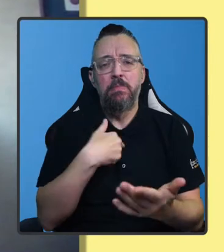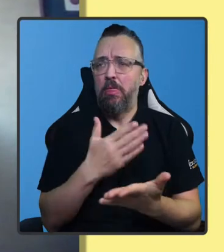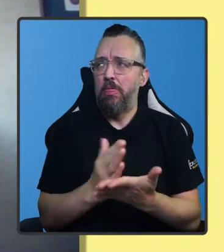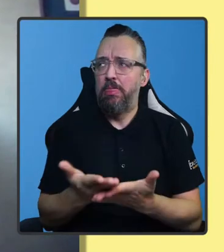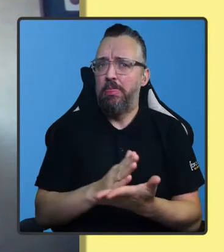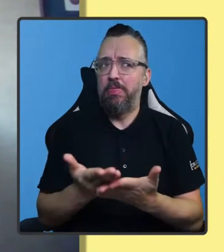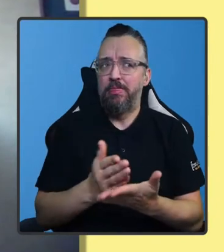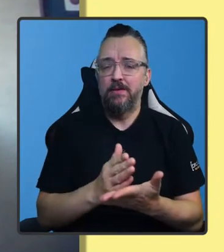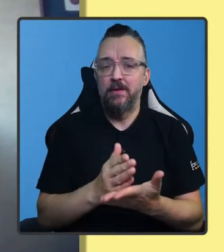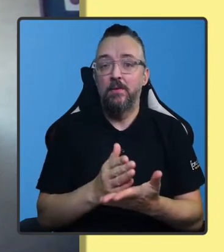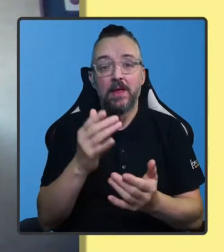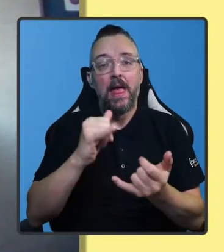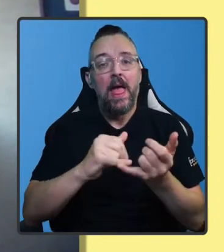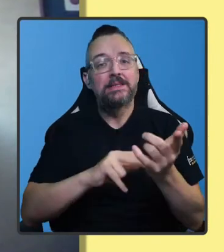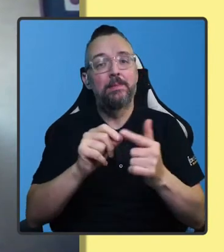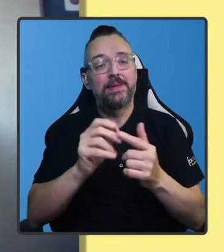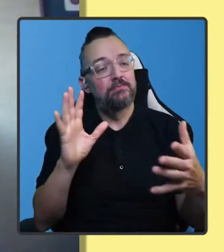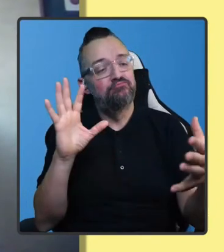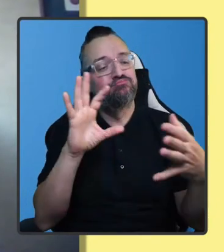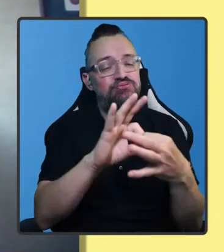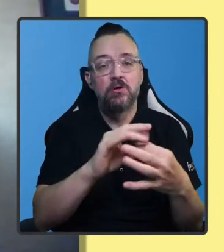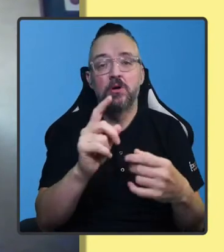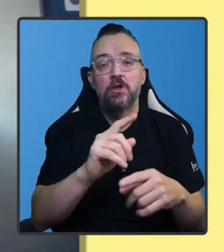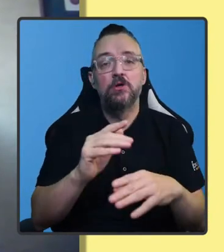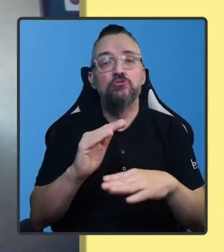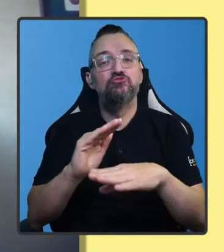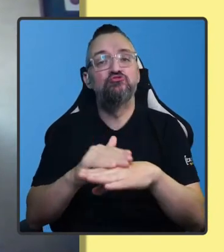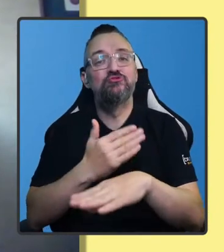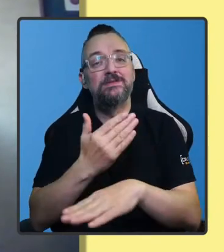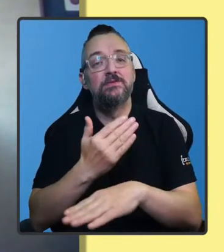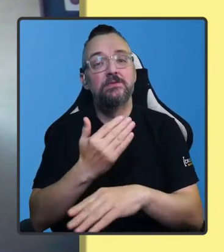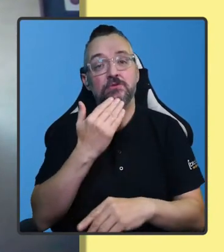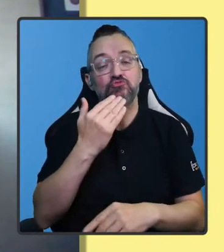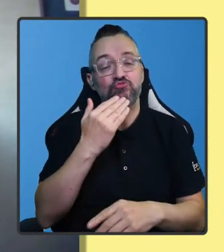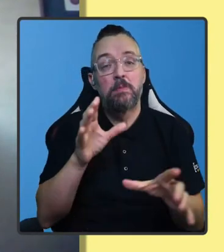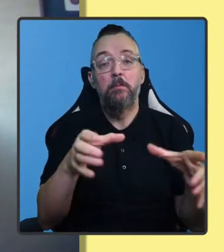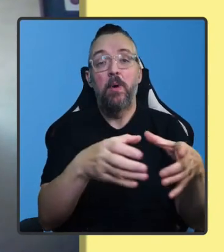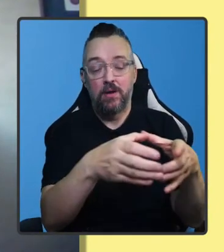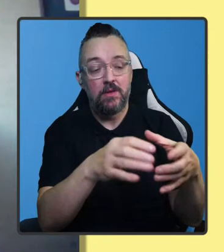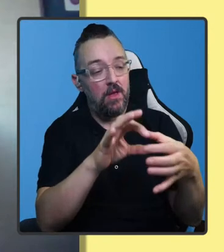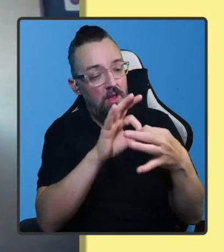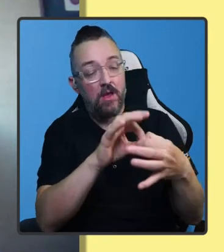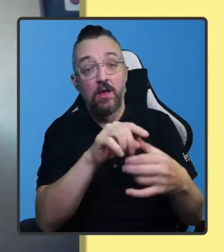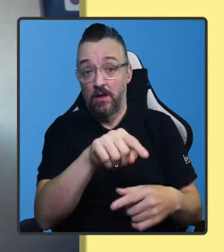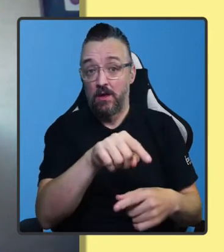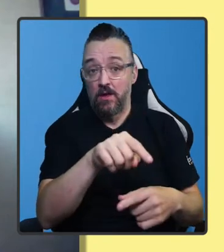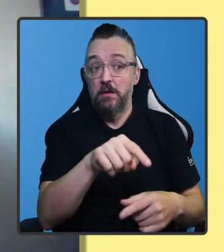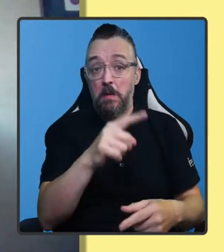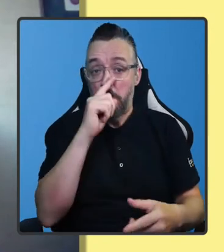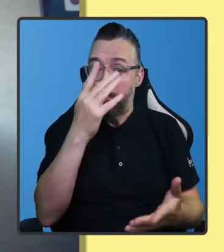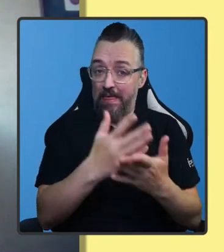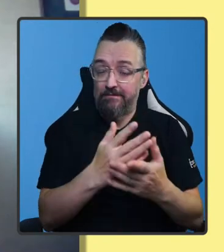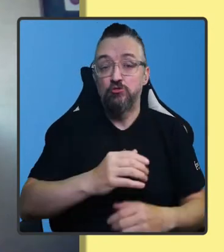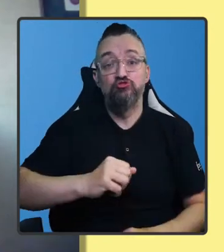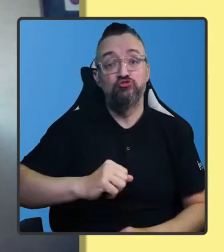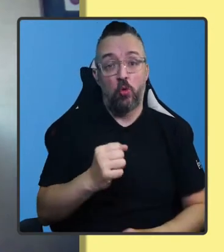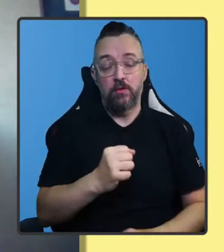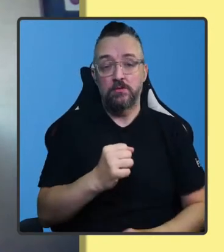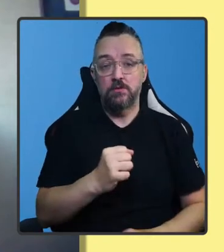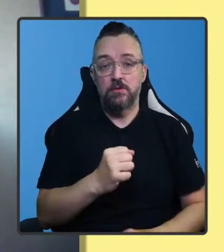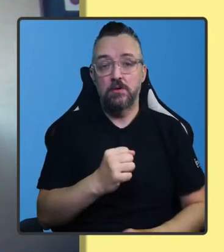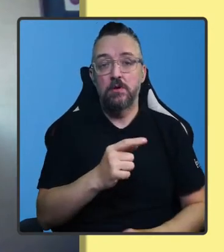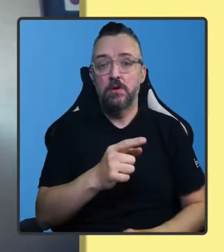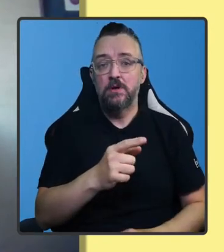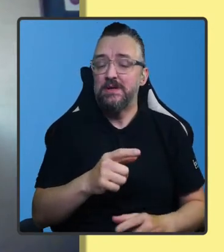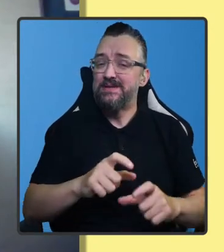SNP teamed up with our Green Party allies in government, the organisation Believe in Scotland, and The National, unbelievably, still